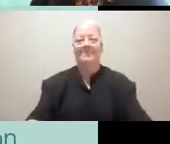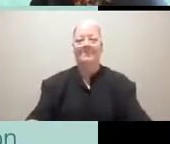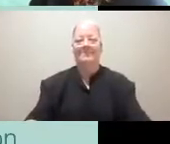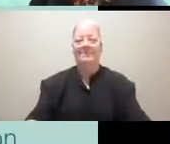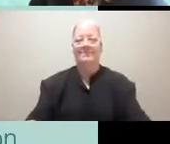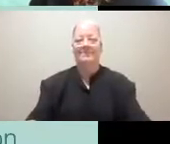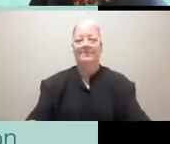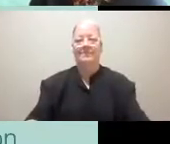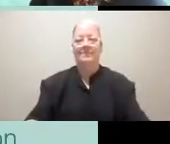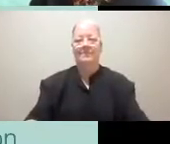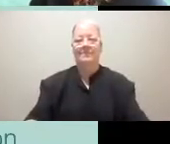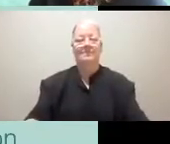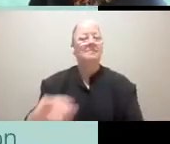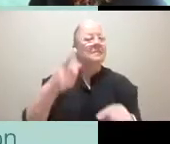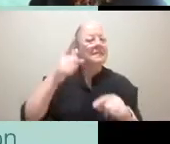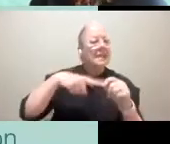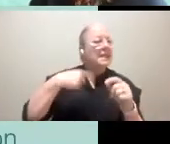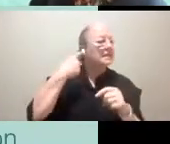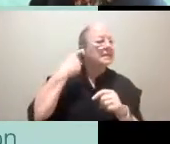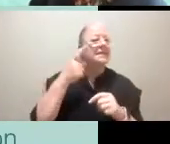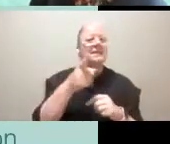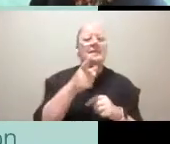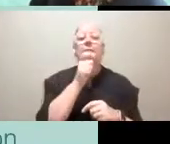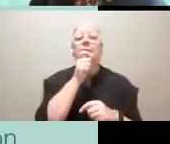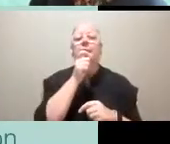You're on mute, Richard.